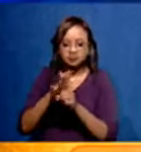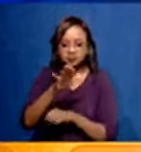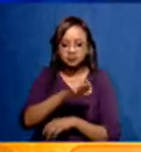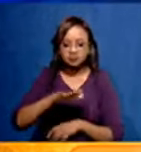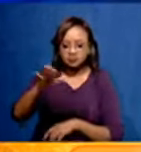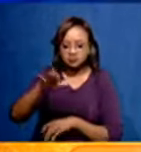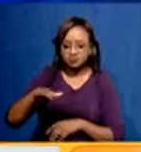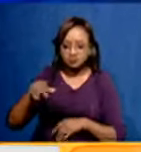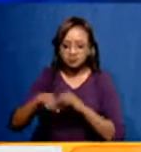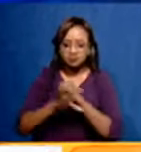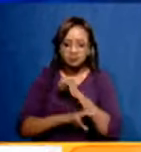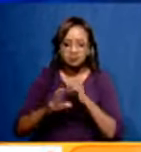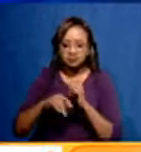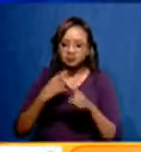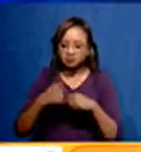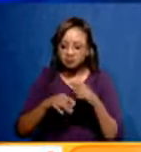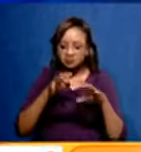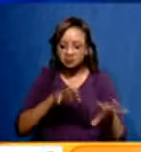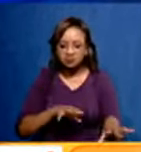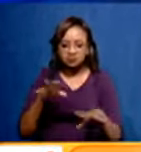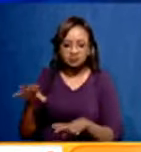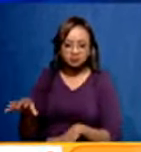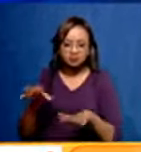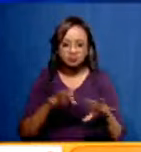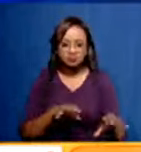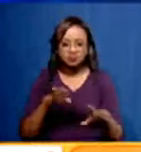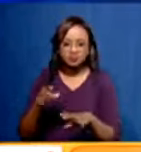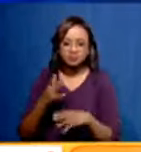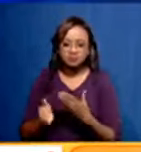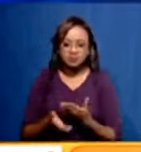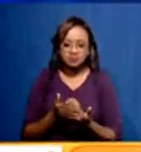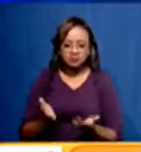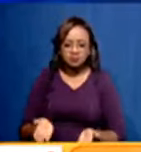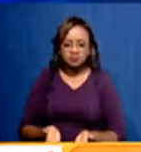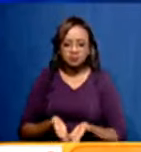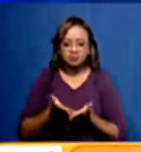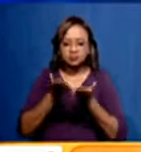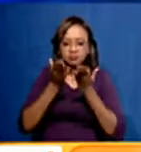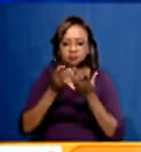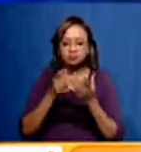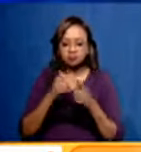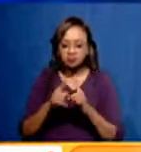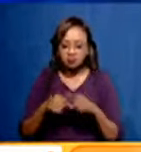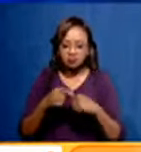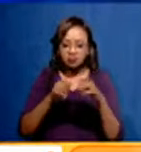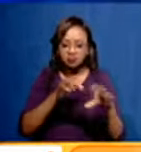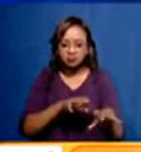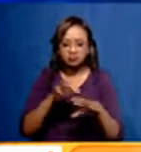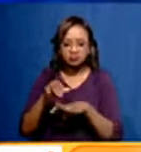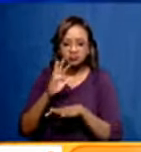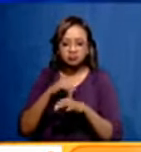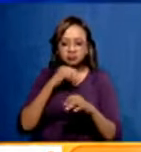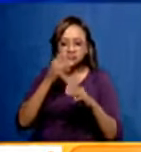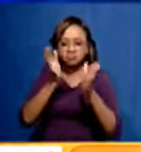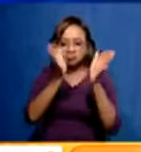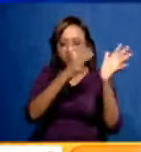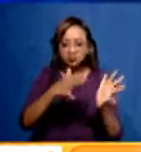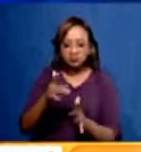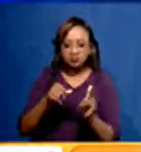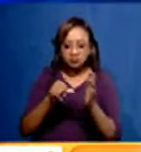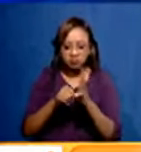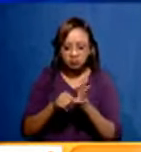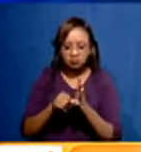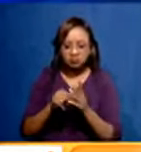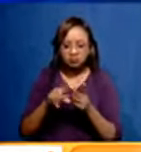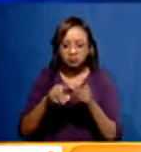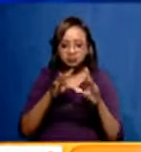is still suffering to come out of the COVID recovery, is still suffering from the climate crisis, is still suffering